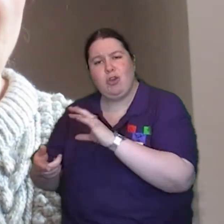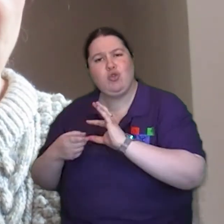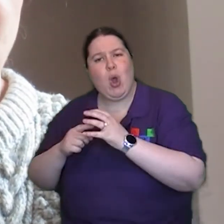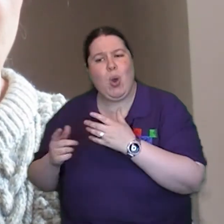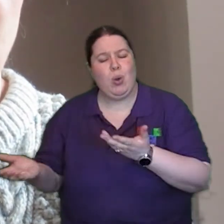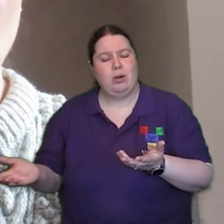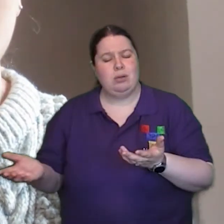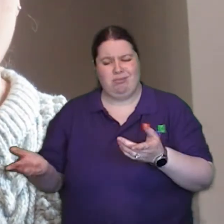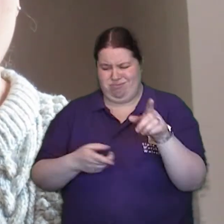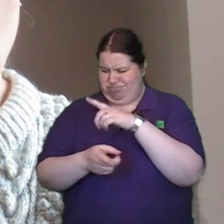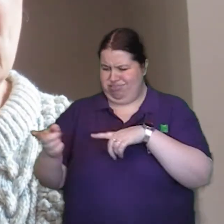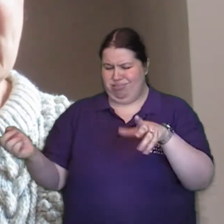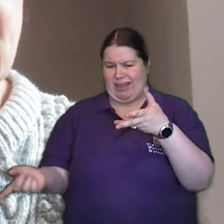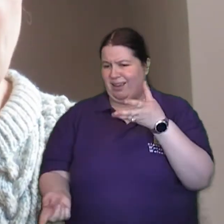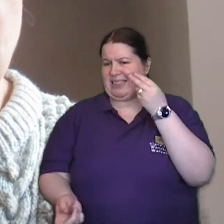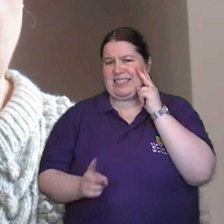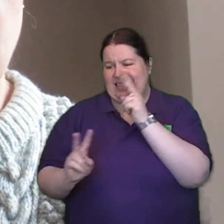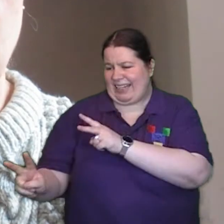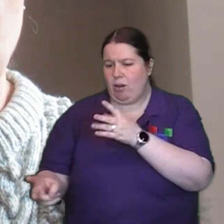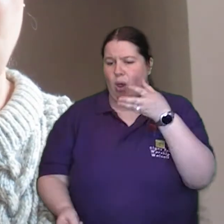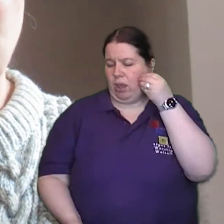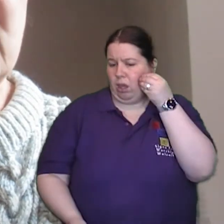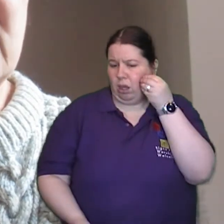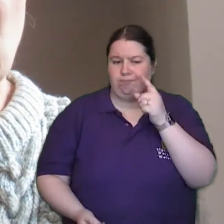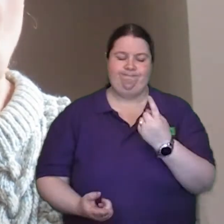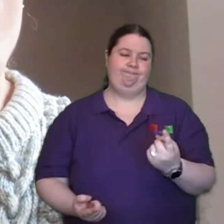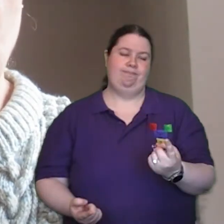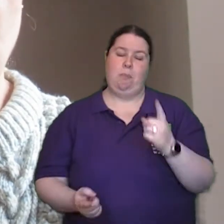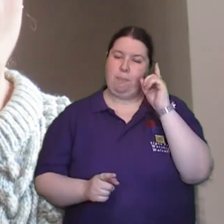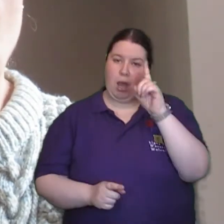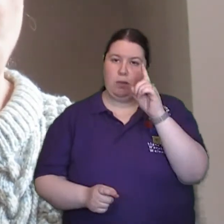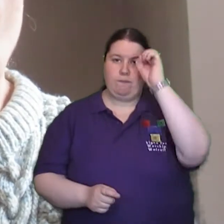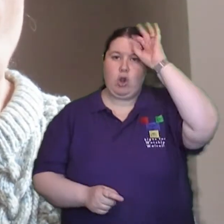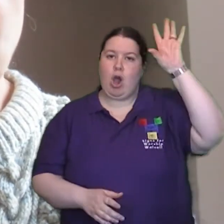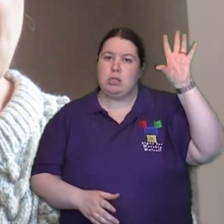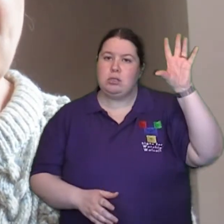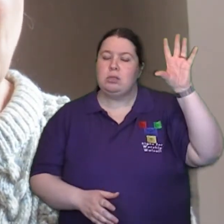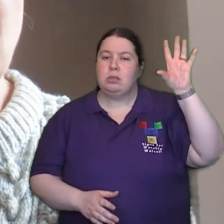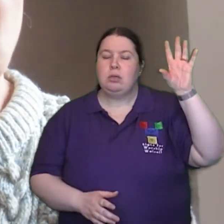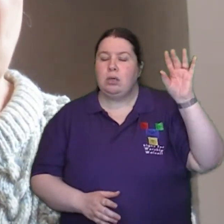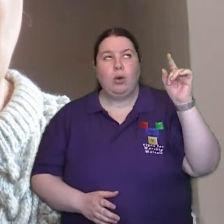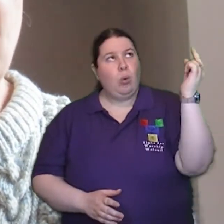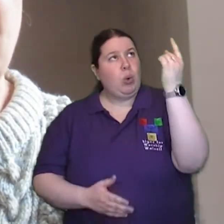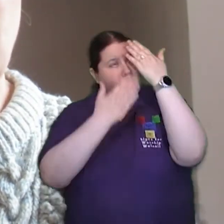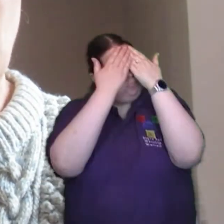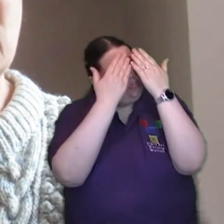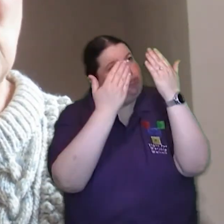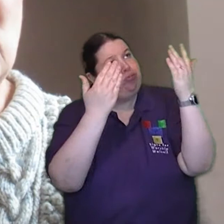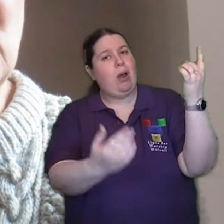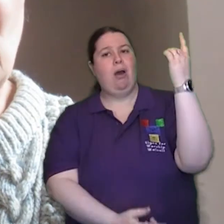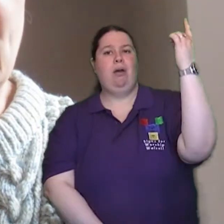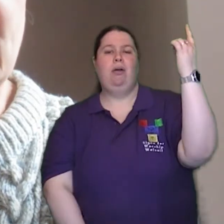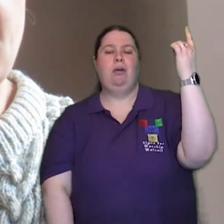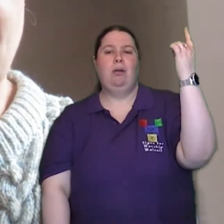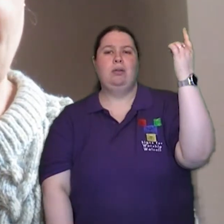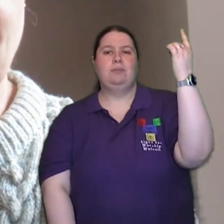which cannot see or hear or understand. But you did not honour the God who holds in his hand your life and all